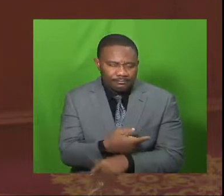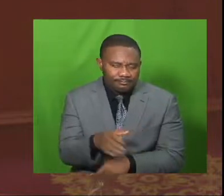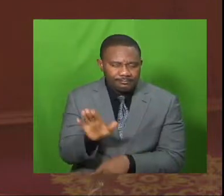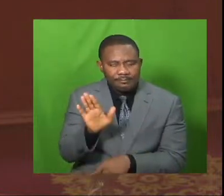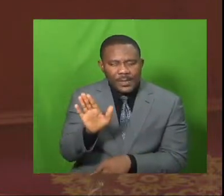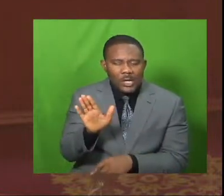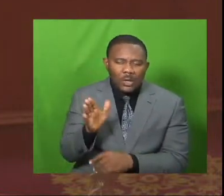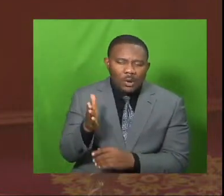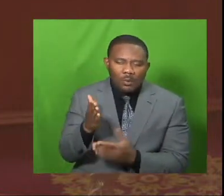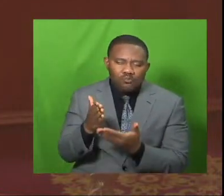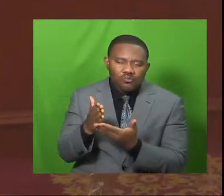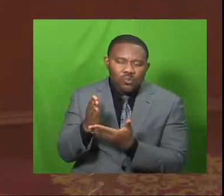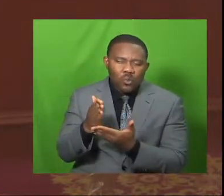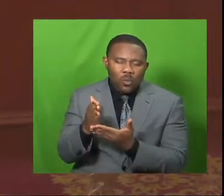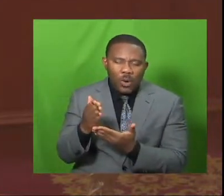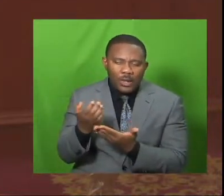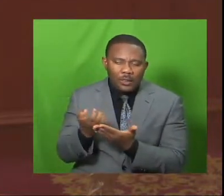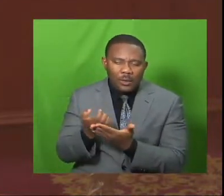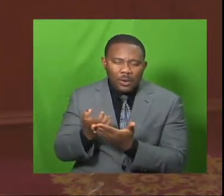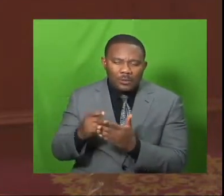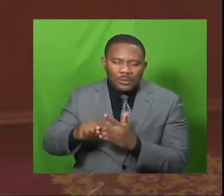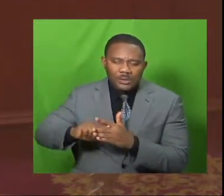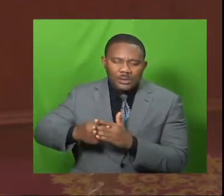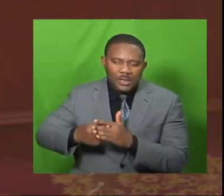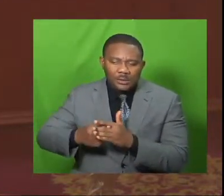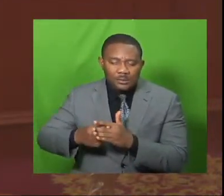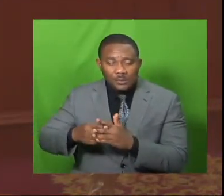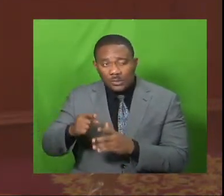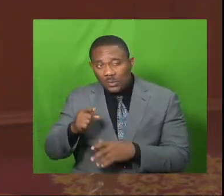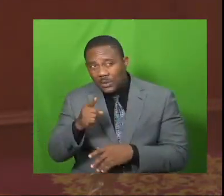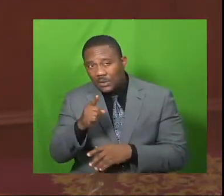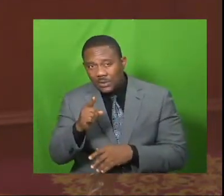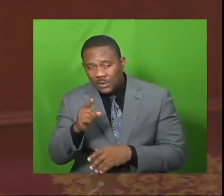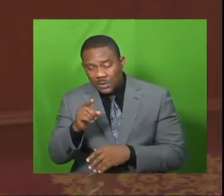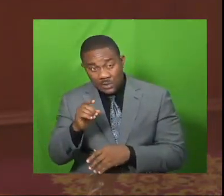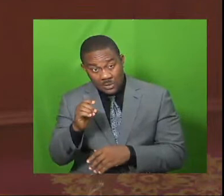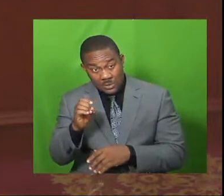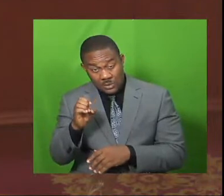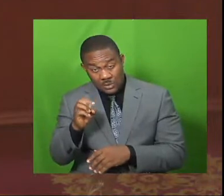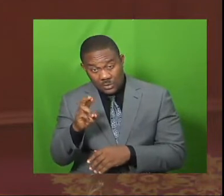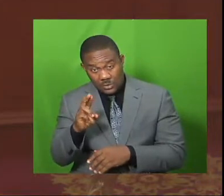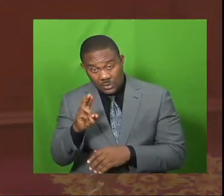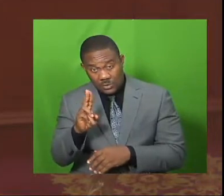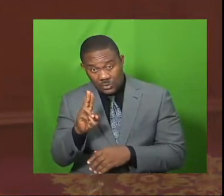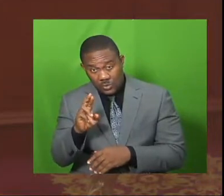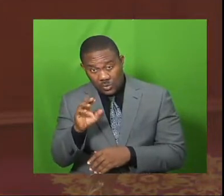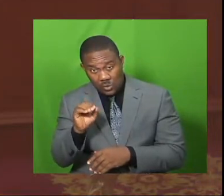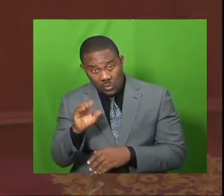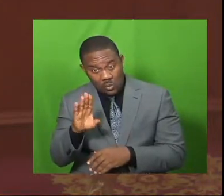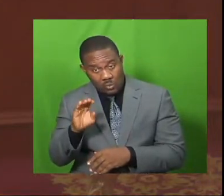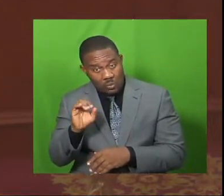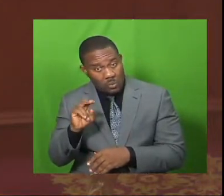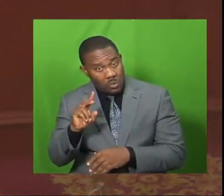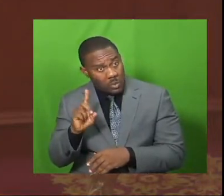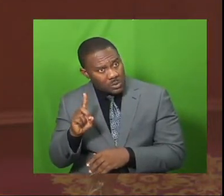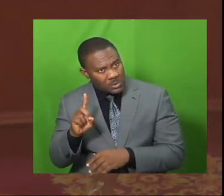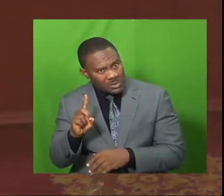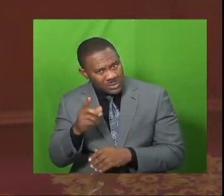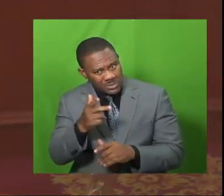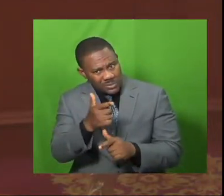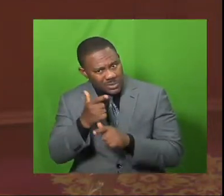going to the Eurobond market to take $3 billion a year. $3 billion a